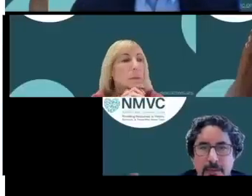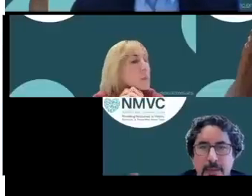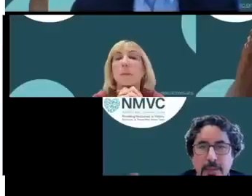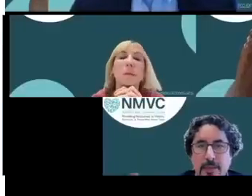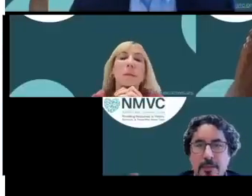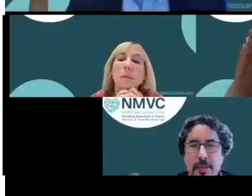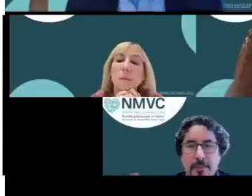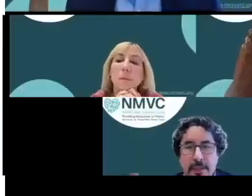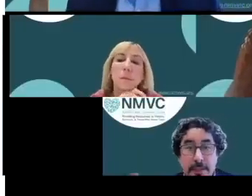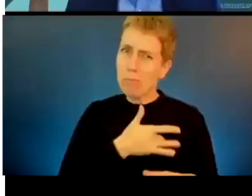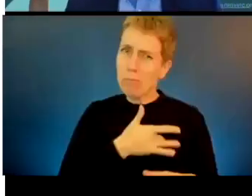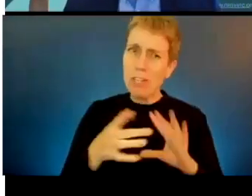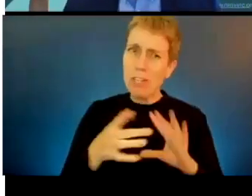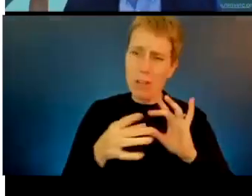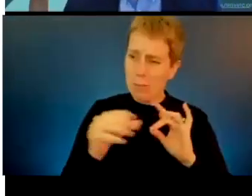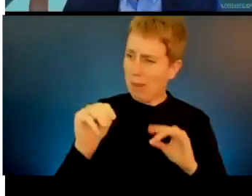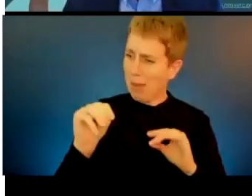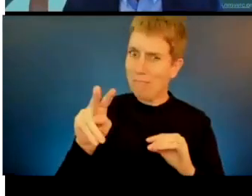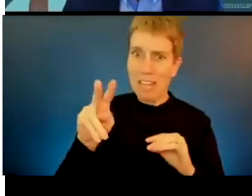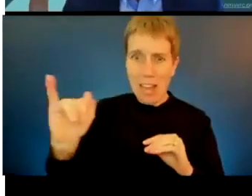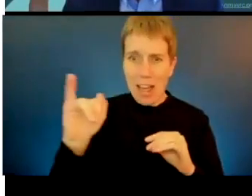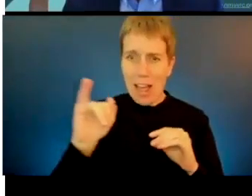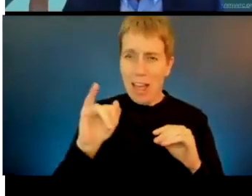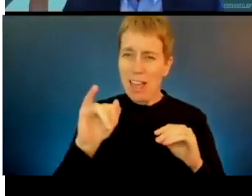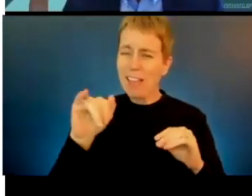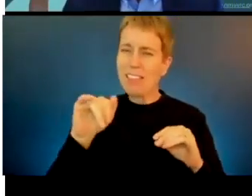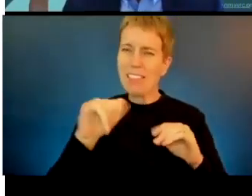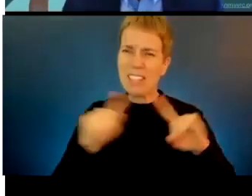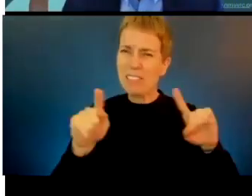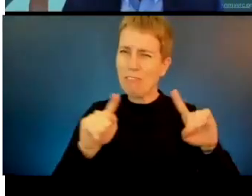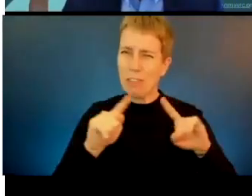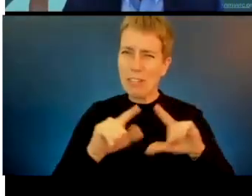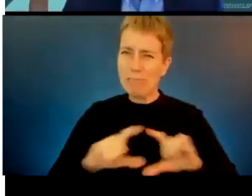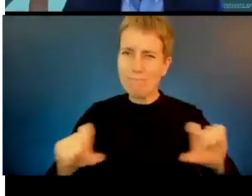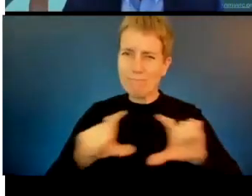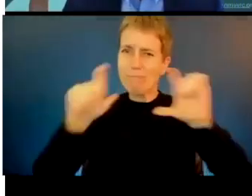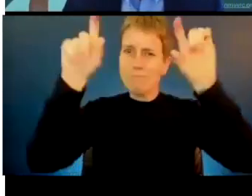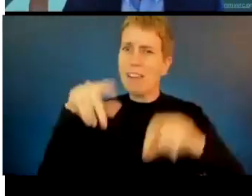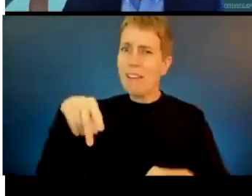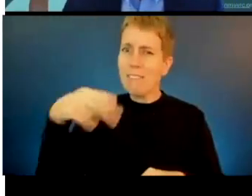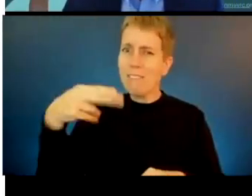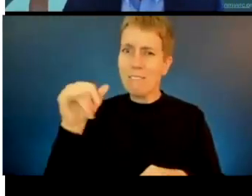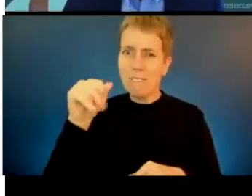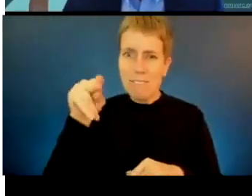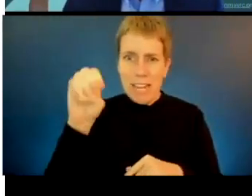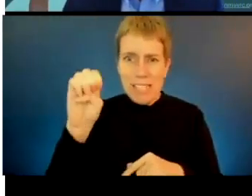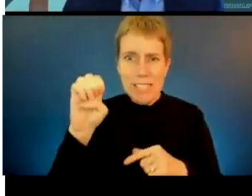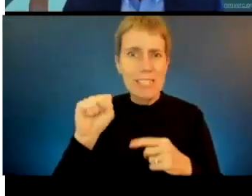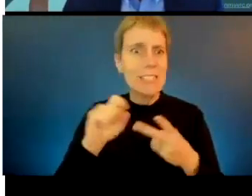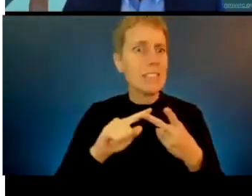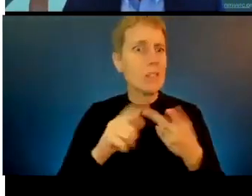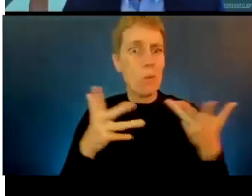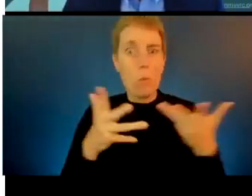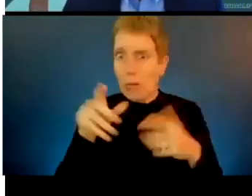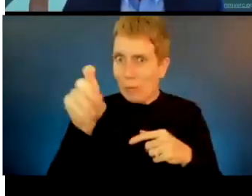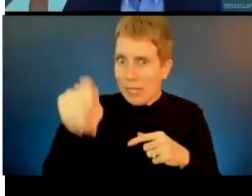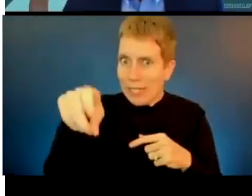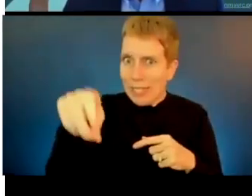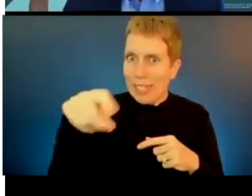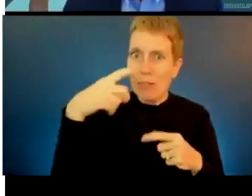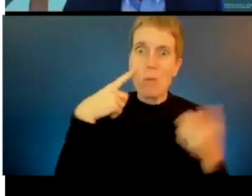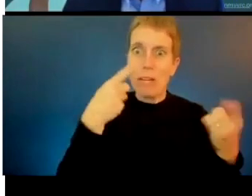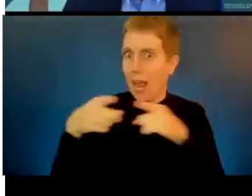and helped us to be able to distinguish what's needed in each of the phases and how we can address those needs with evidence-based